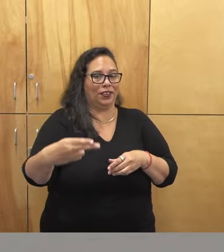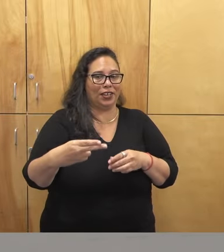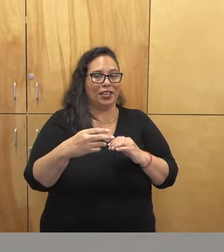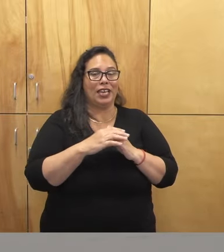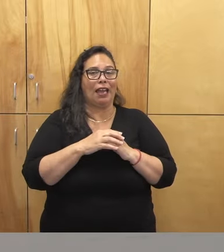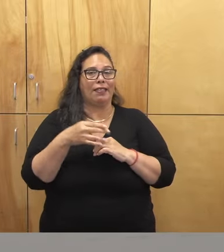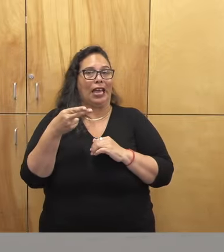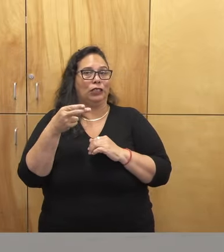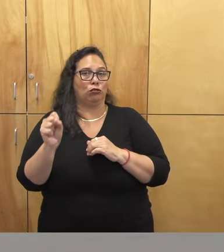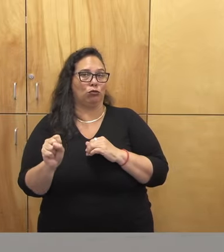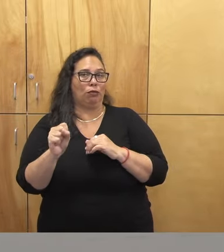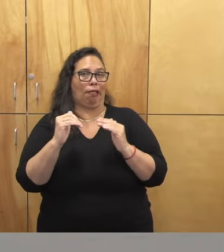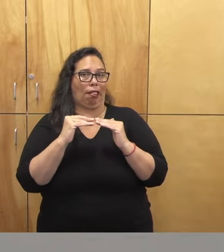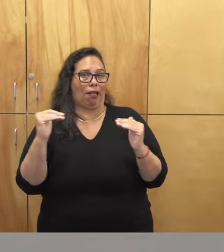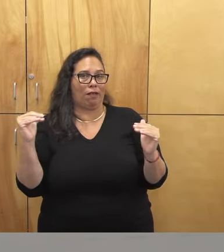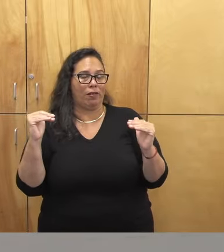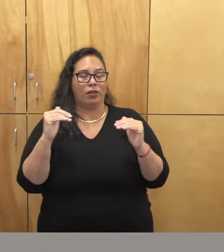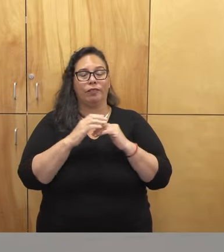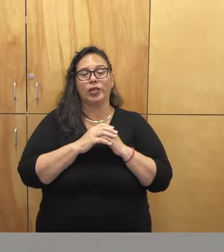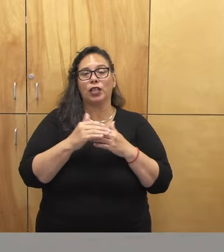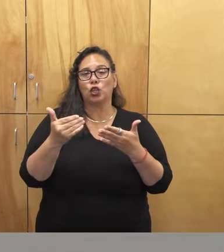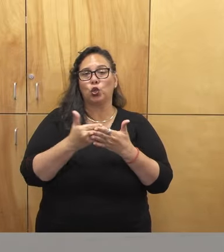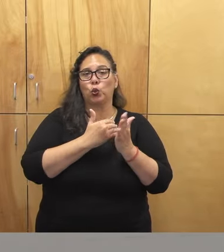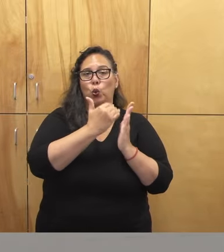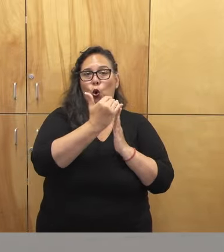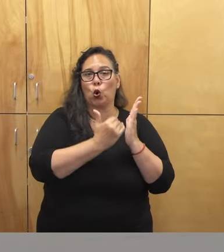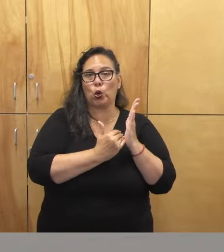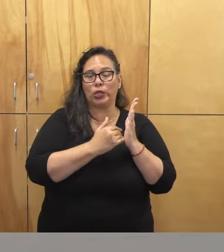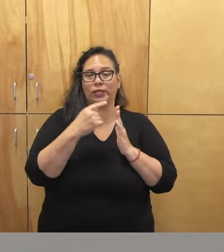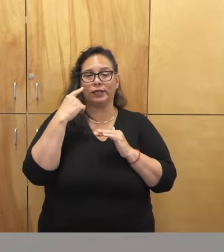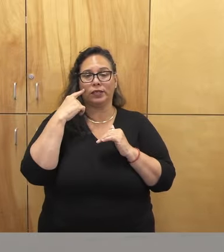school level. And this new course is